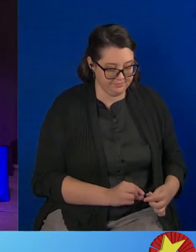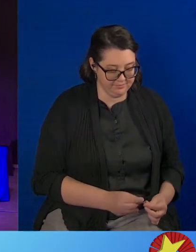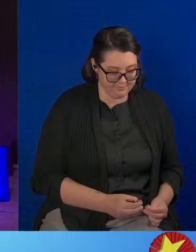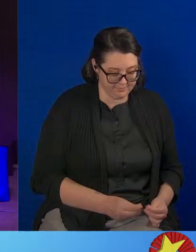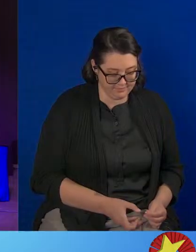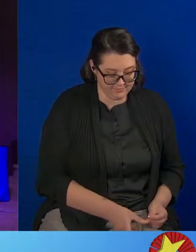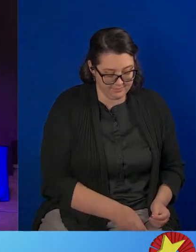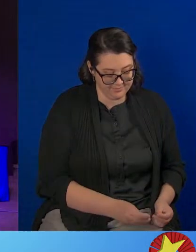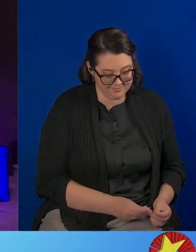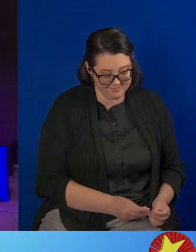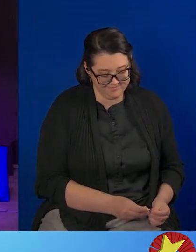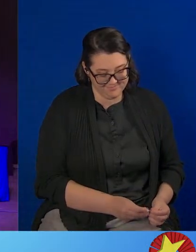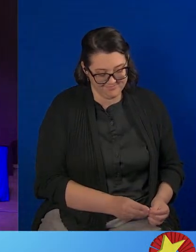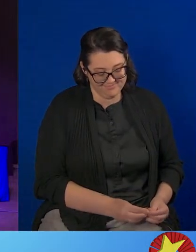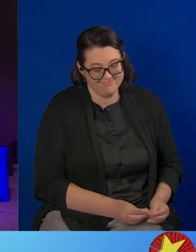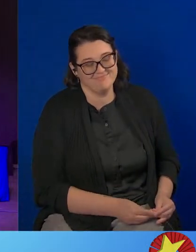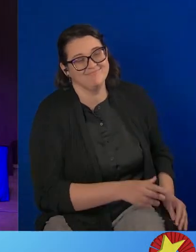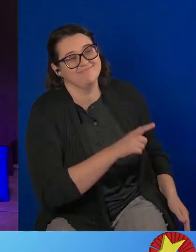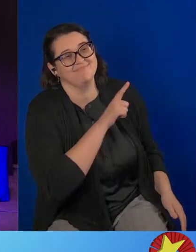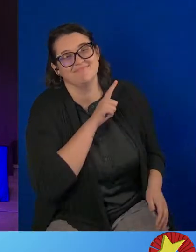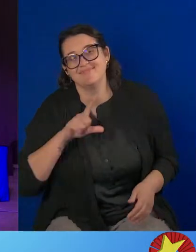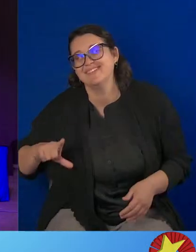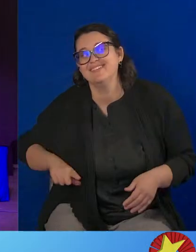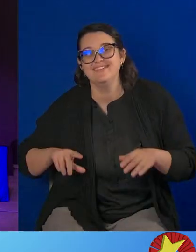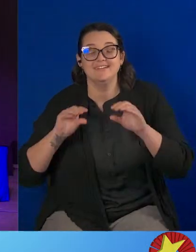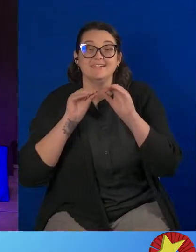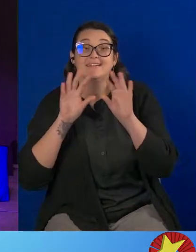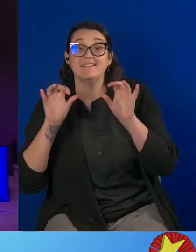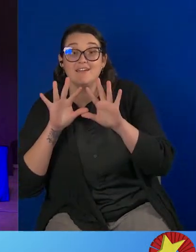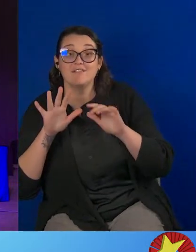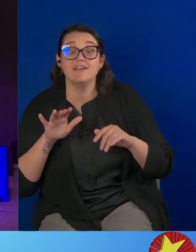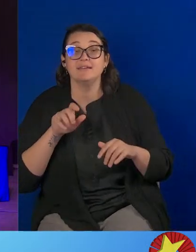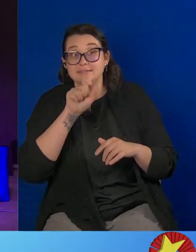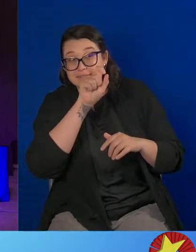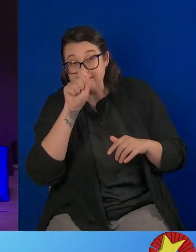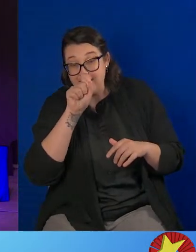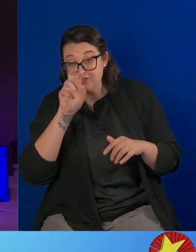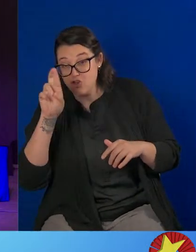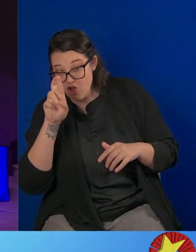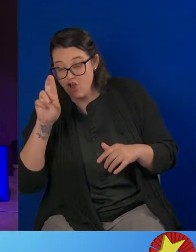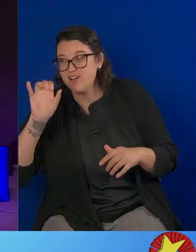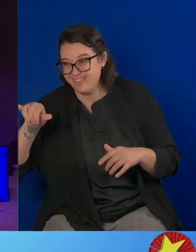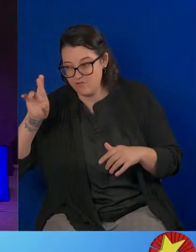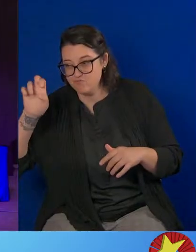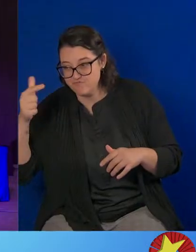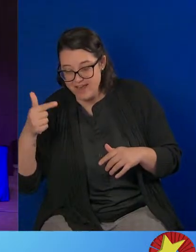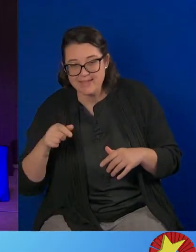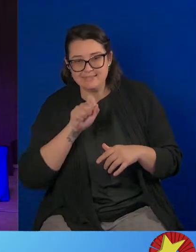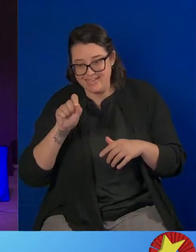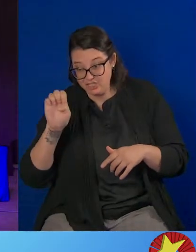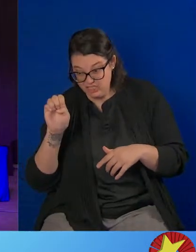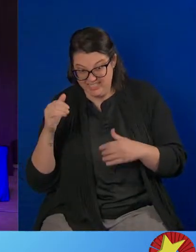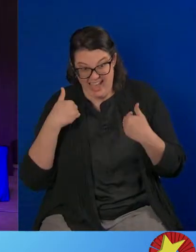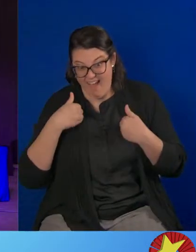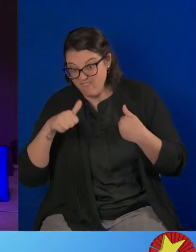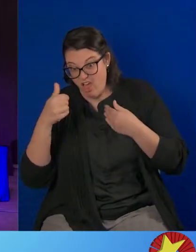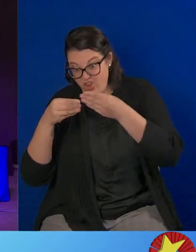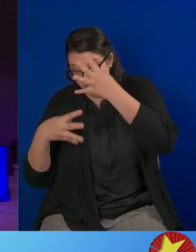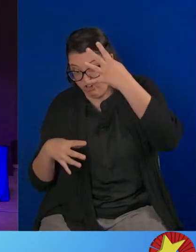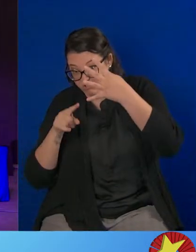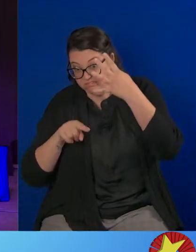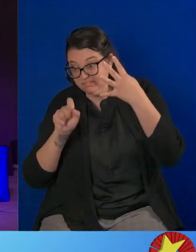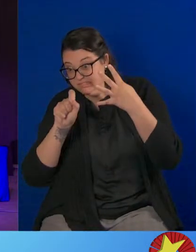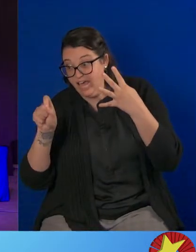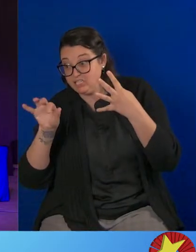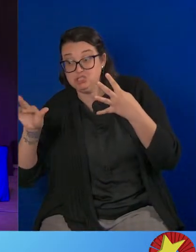-R is regulation, -E is exhibit, but is there another dash that we should be looking for as